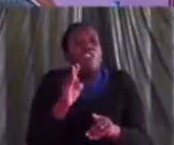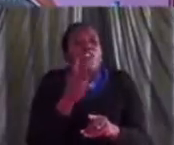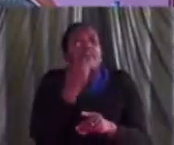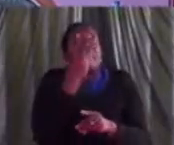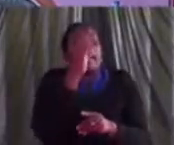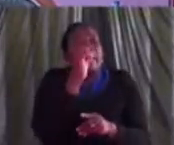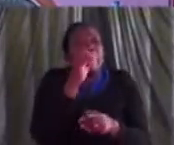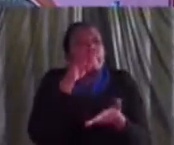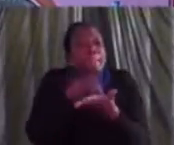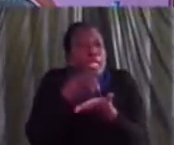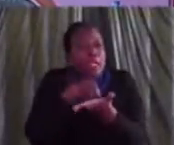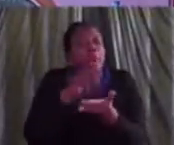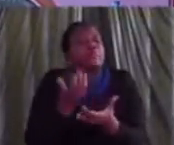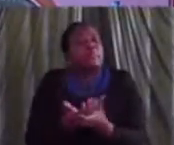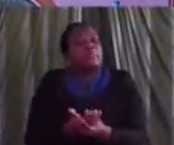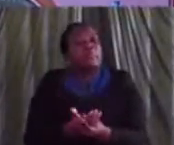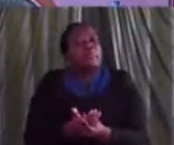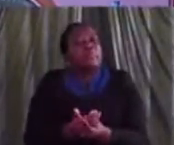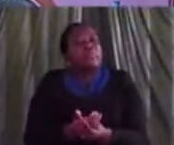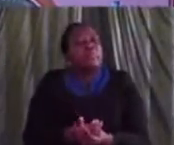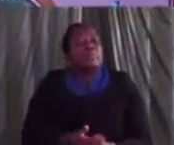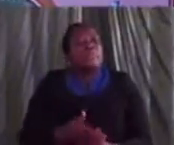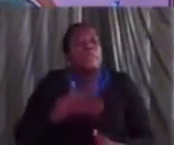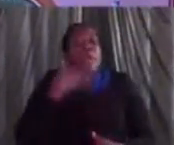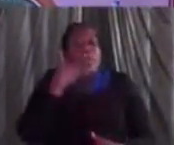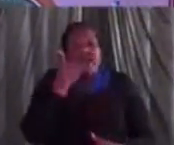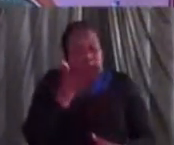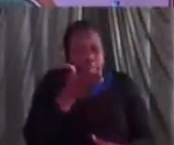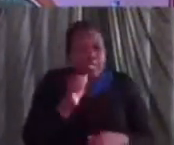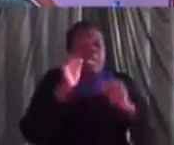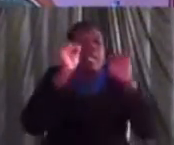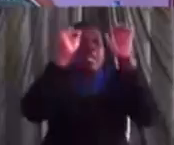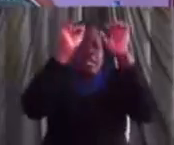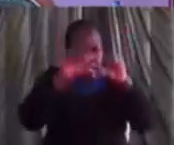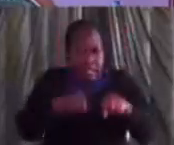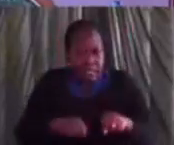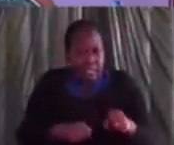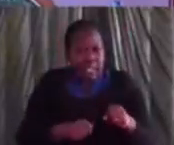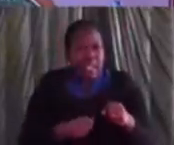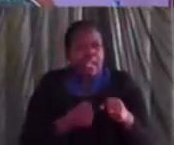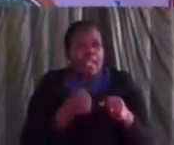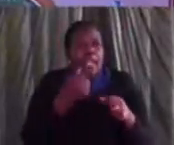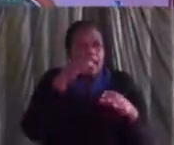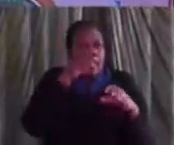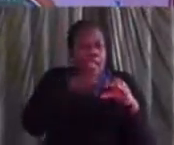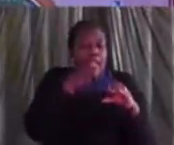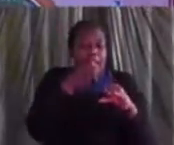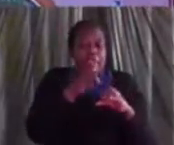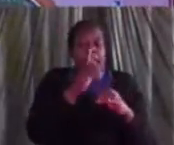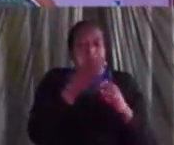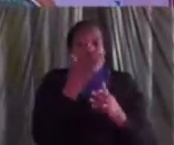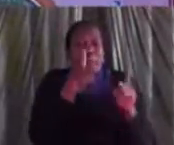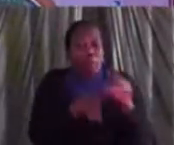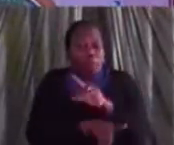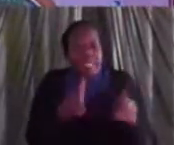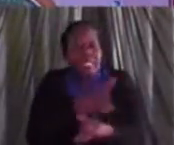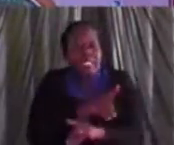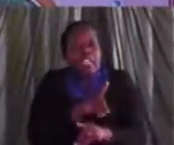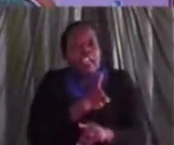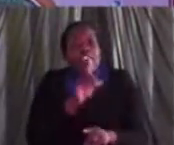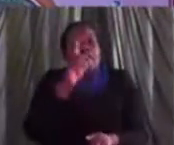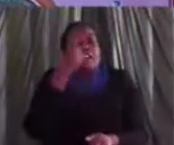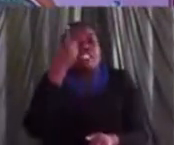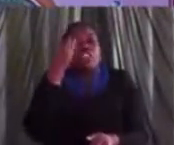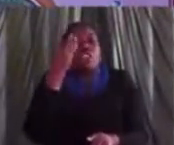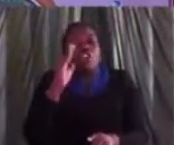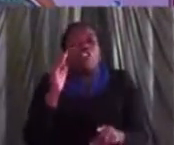Ongatarongai. I entered that property on the 1st of September 1996. It was 30